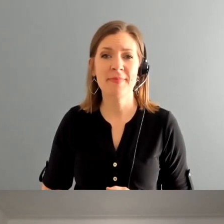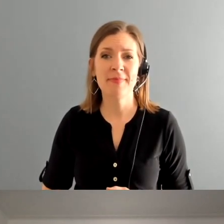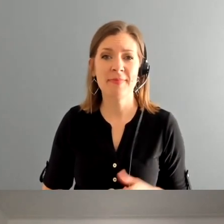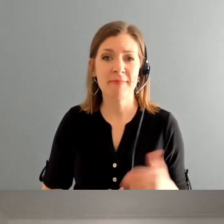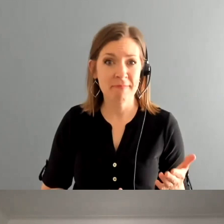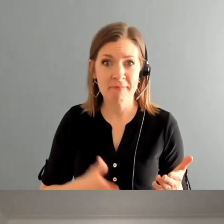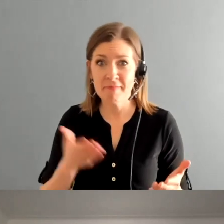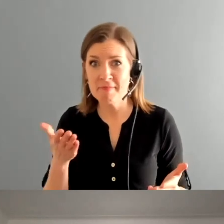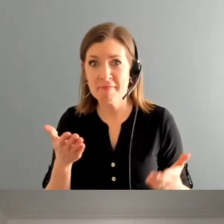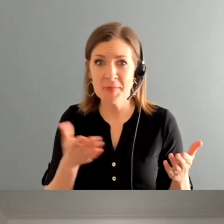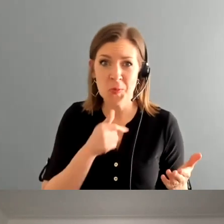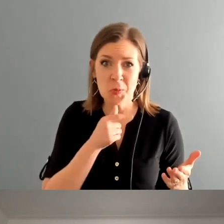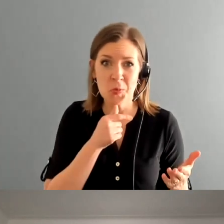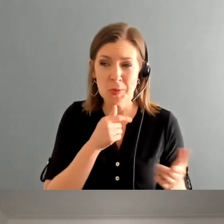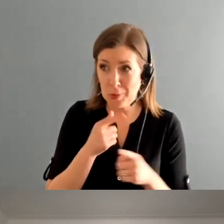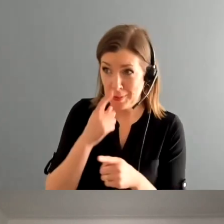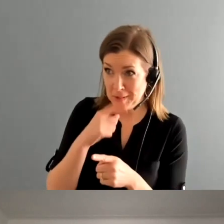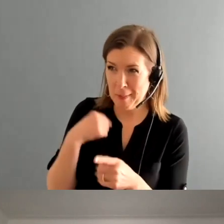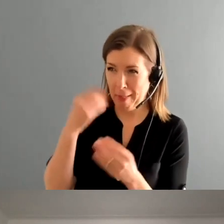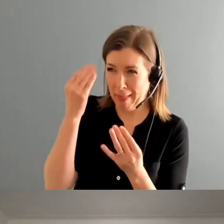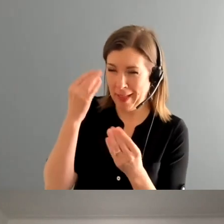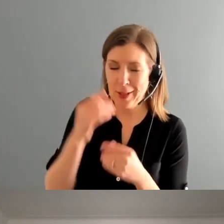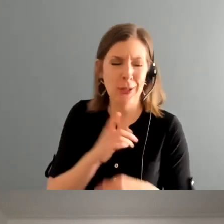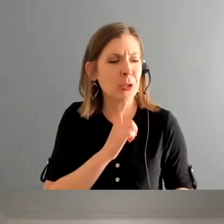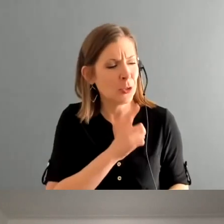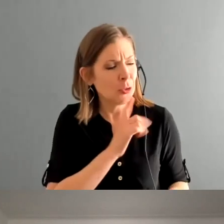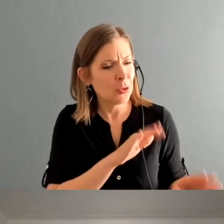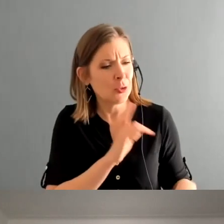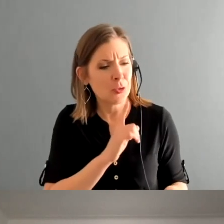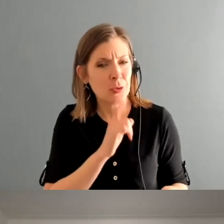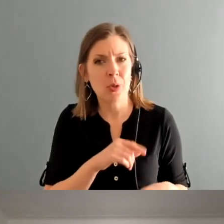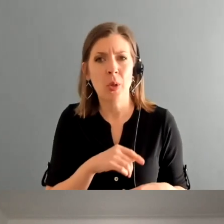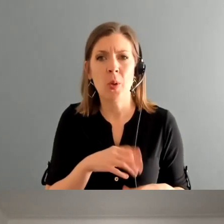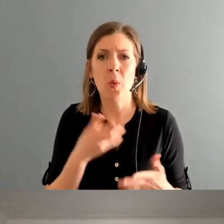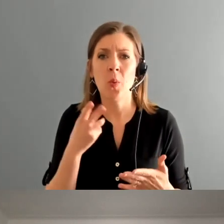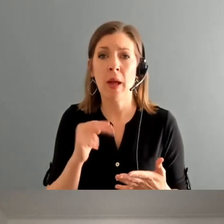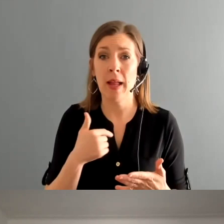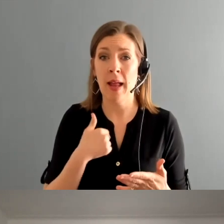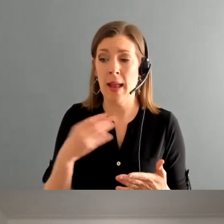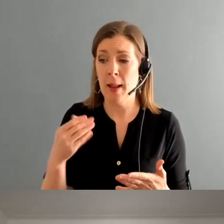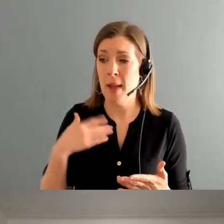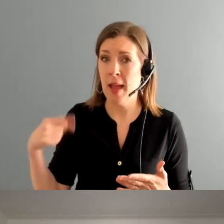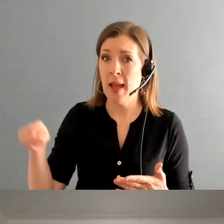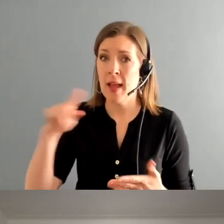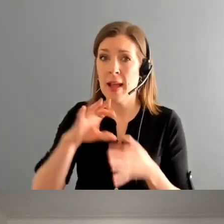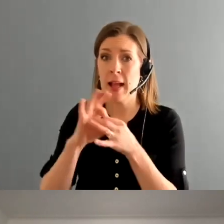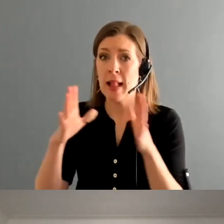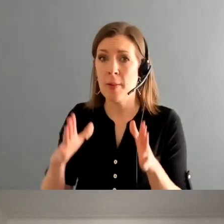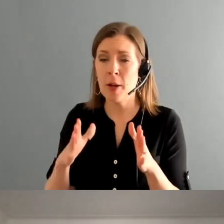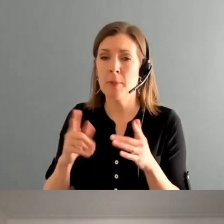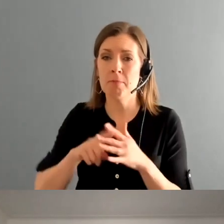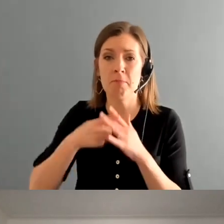Do you want to go ahead, Bill, while I think a moment? Sure. When I and my collaborators began this project,